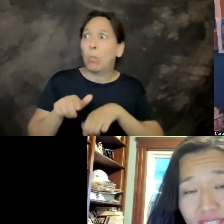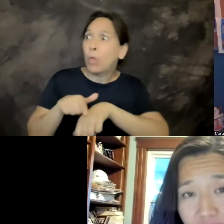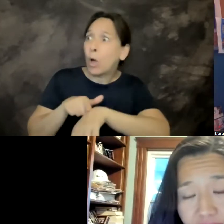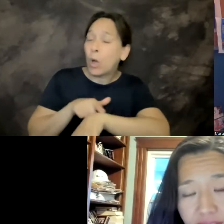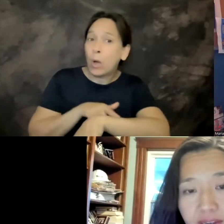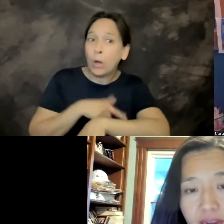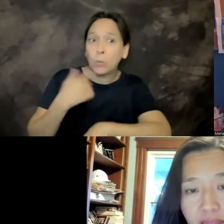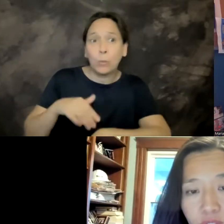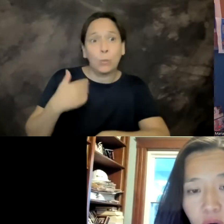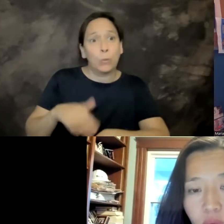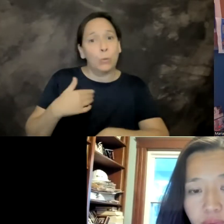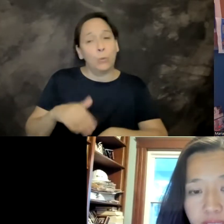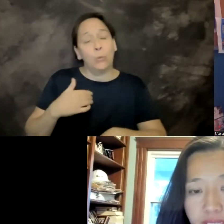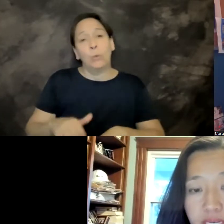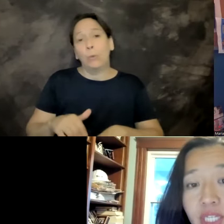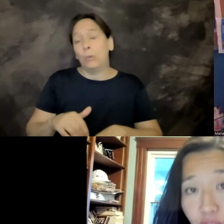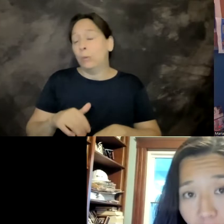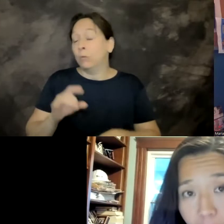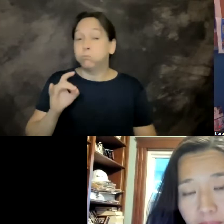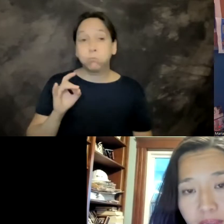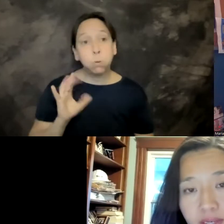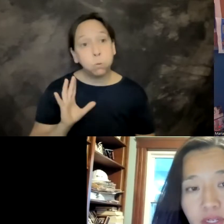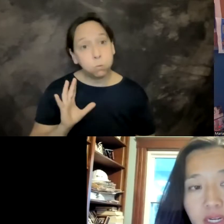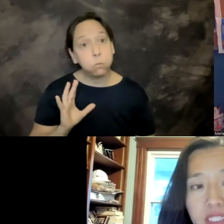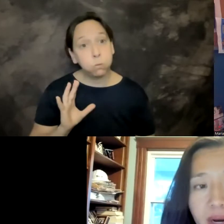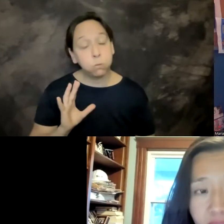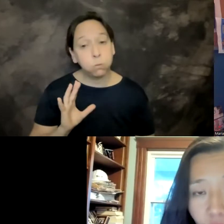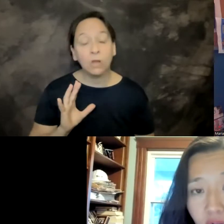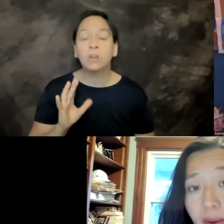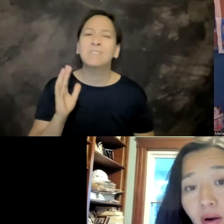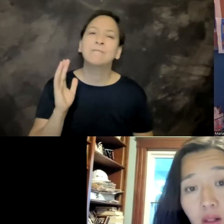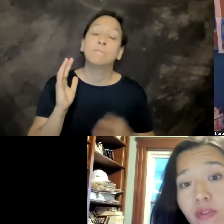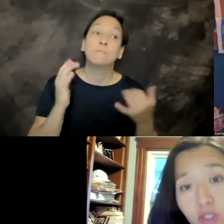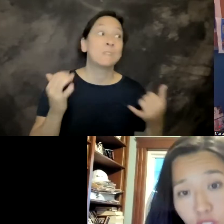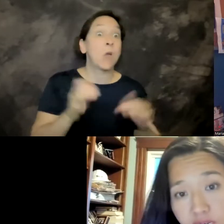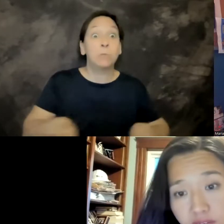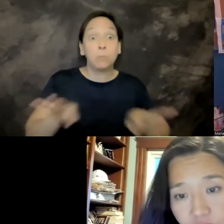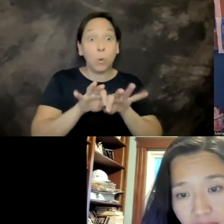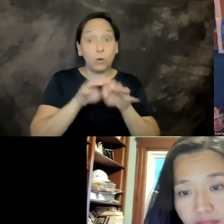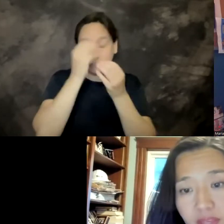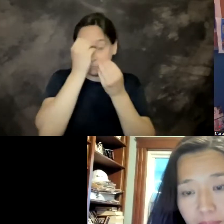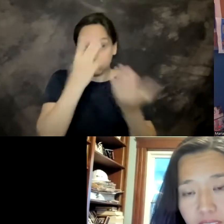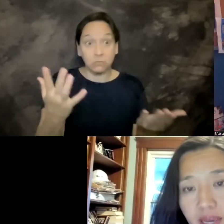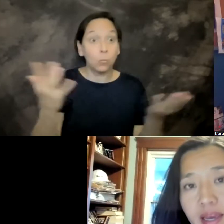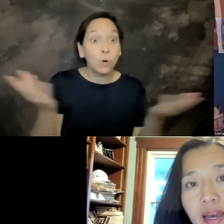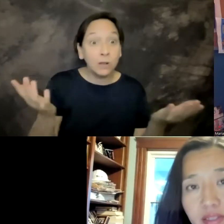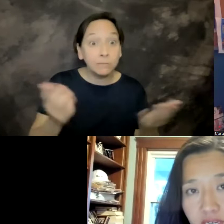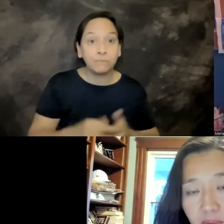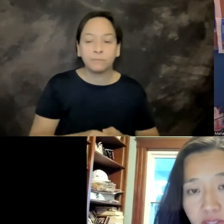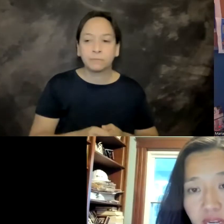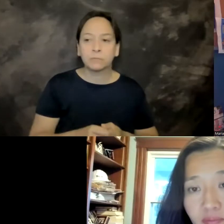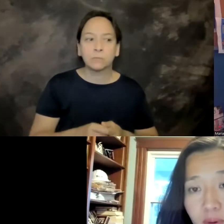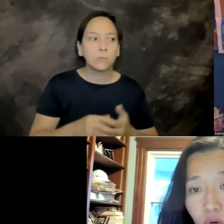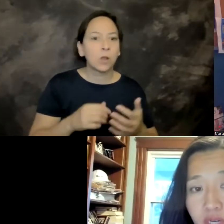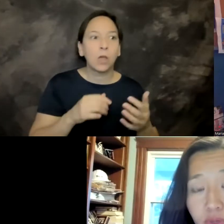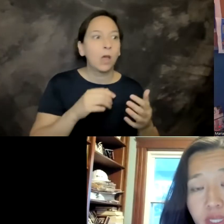very significant. And so we really need your help in spreading the word about all of the alternatives that the MBTA and the City of